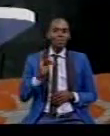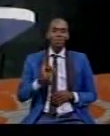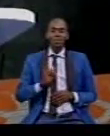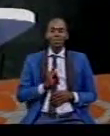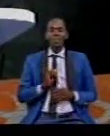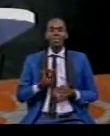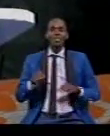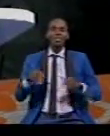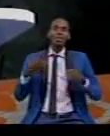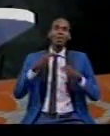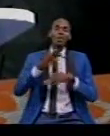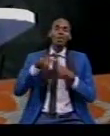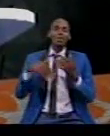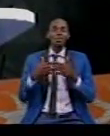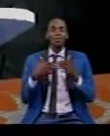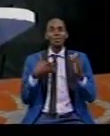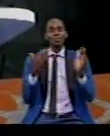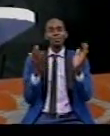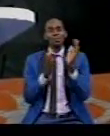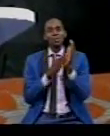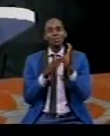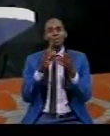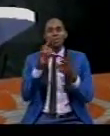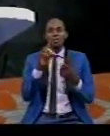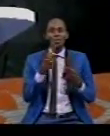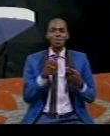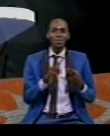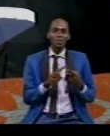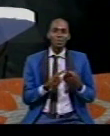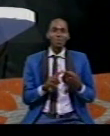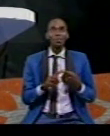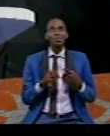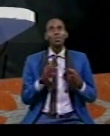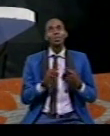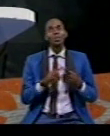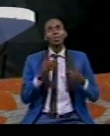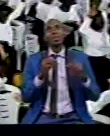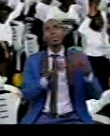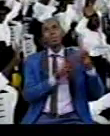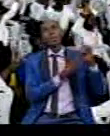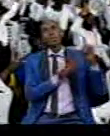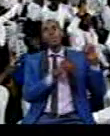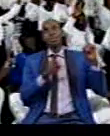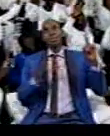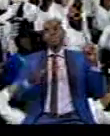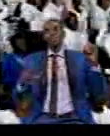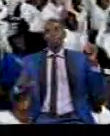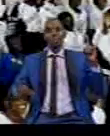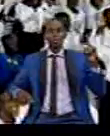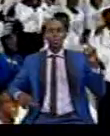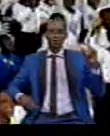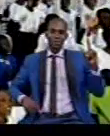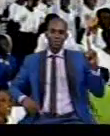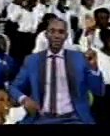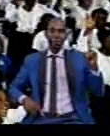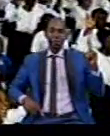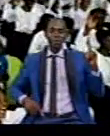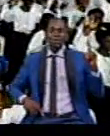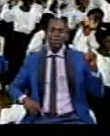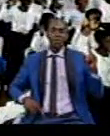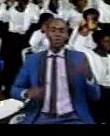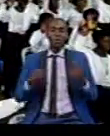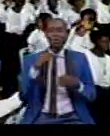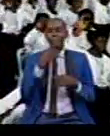Everywhere in the world he comes, and he reigns over every part of the world. The